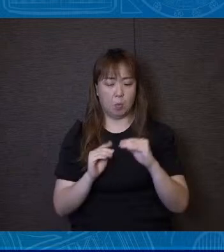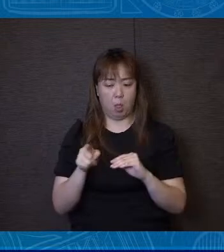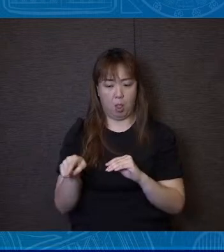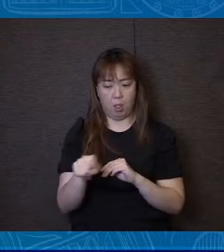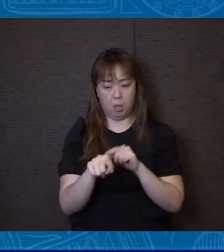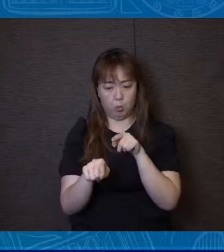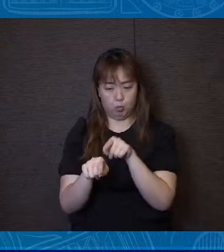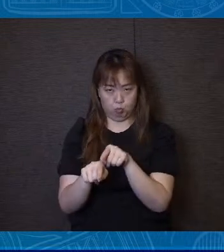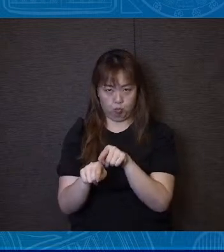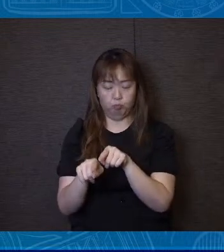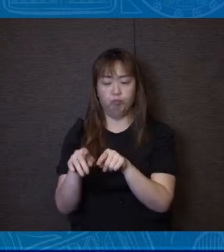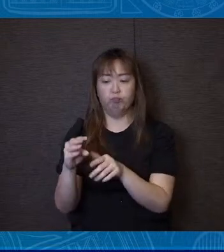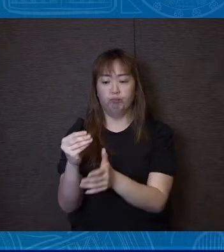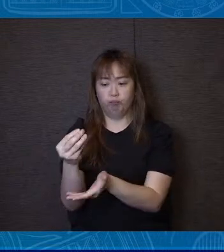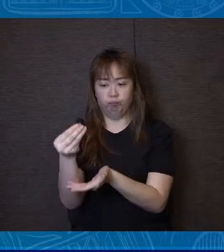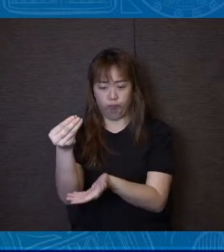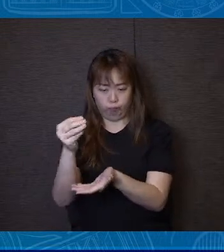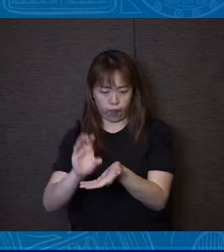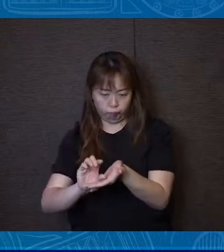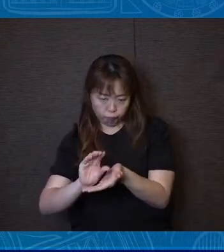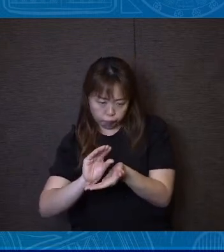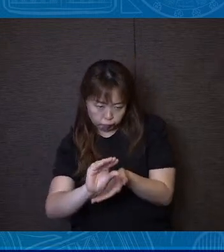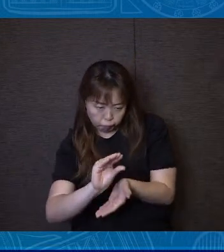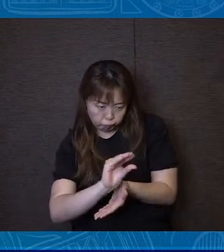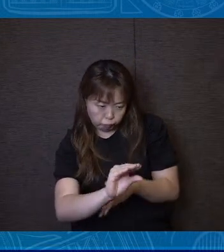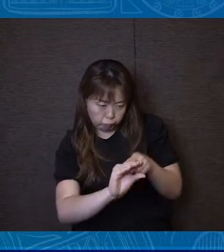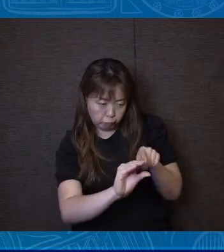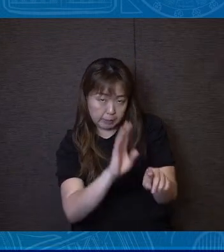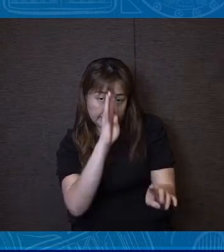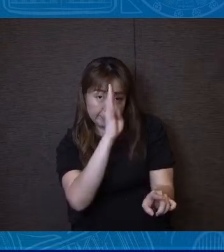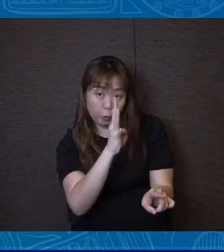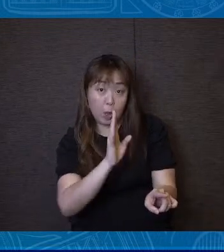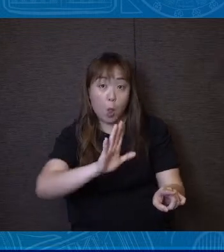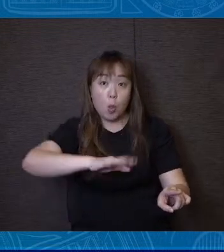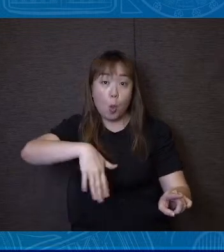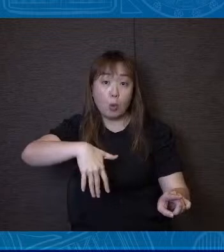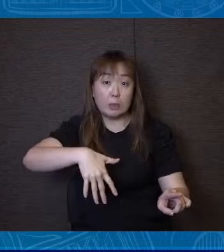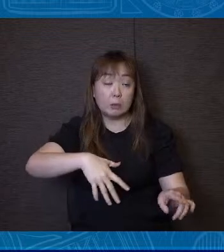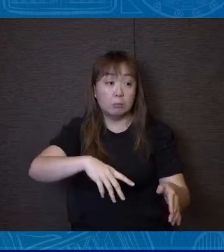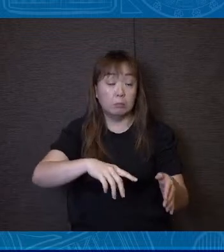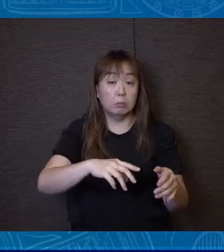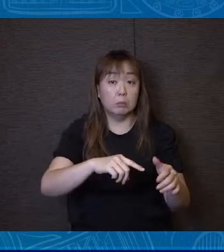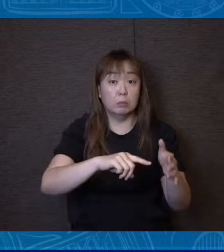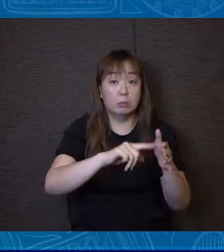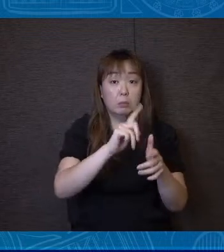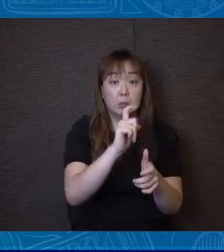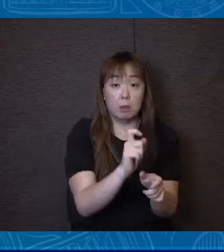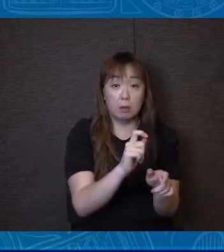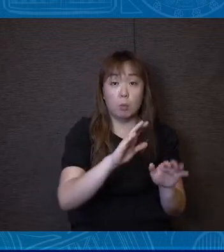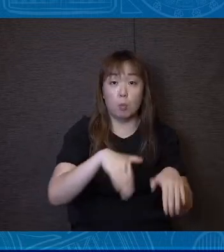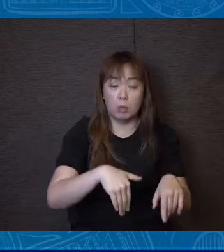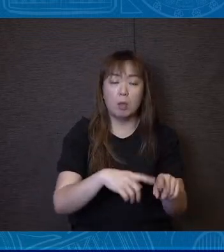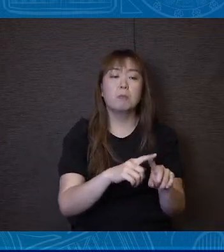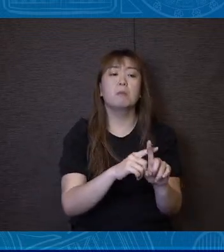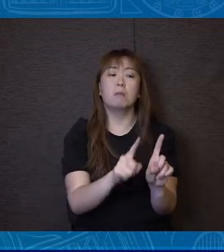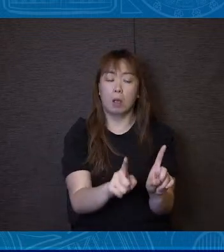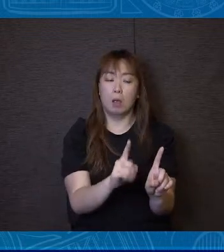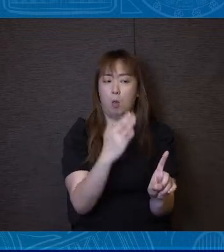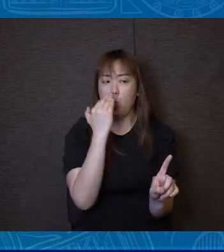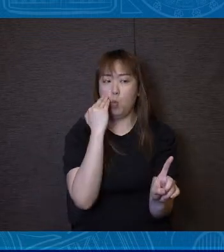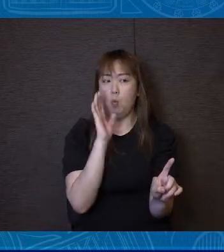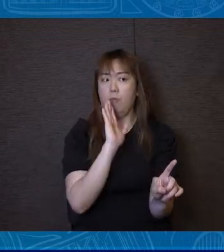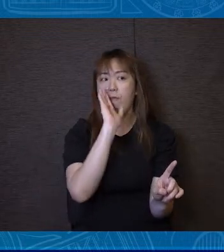in investing in innovations that maybe are not yet used, in technologies that are not yet used, but that show